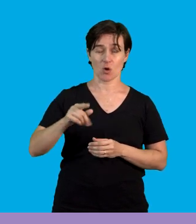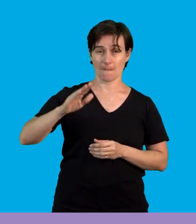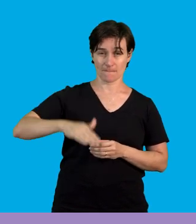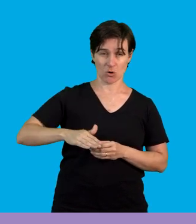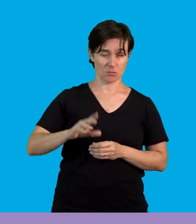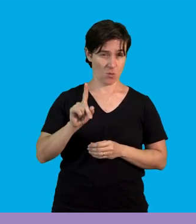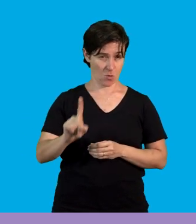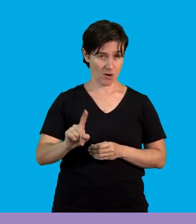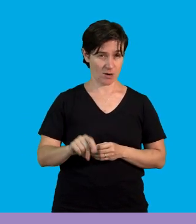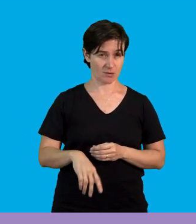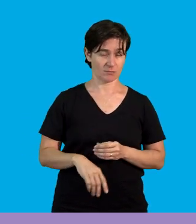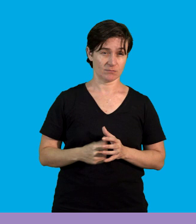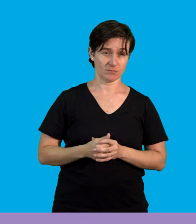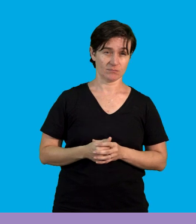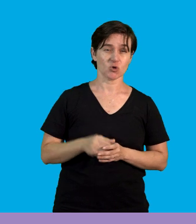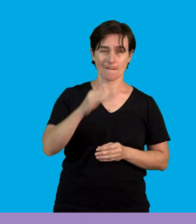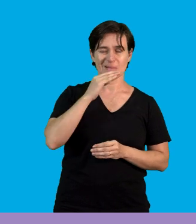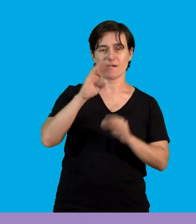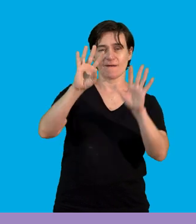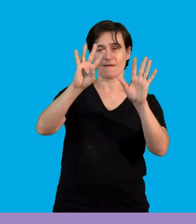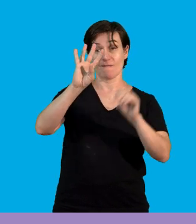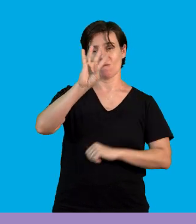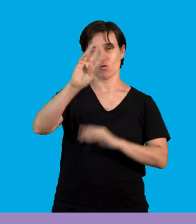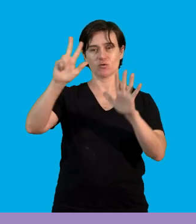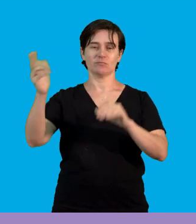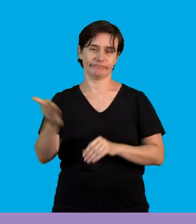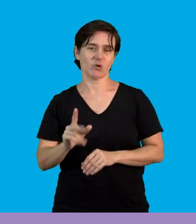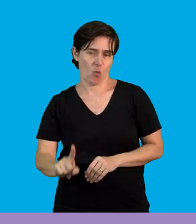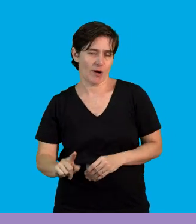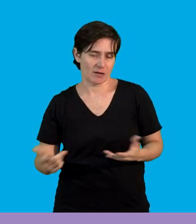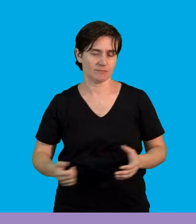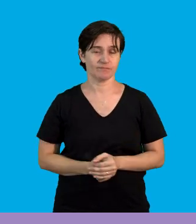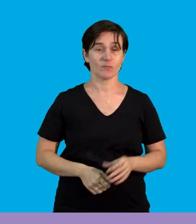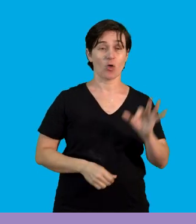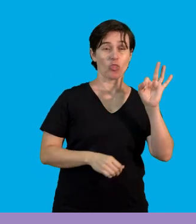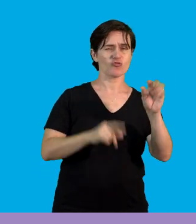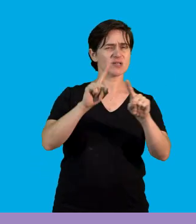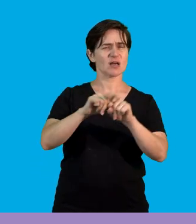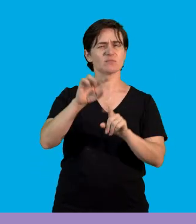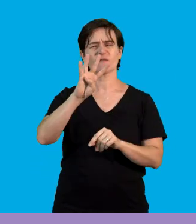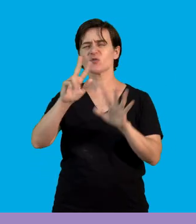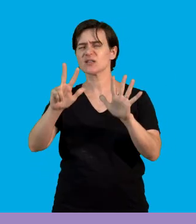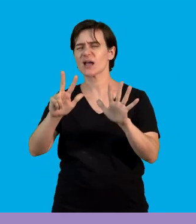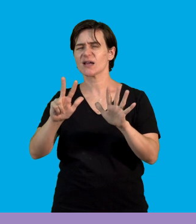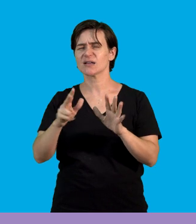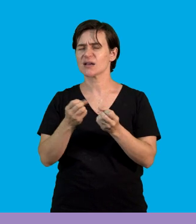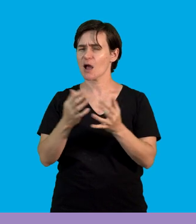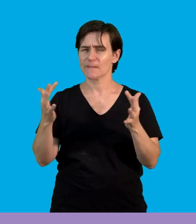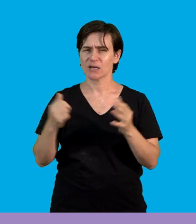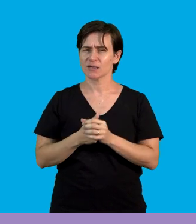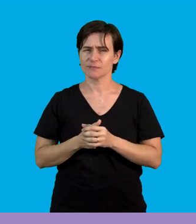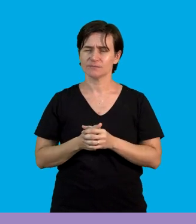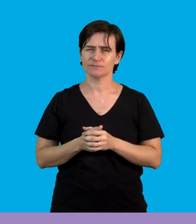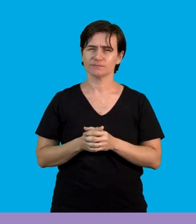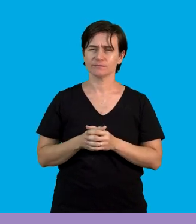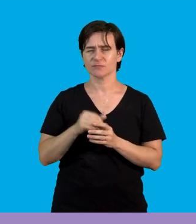denominator 1, such that 48 remains 48. Let's multiply 3 by 48. Let's do it on the